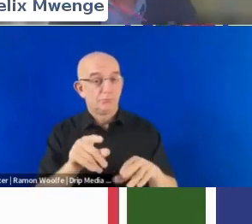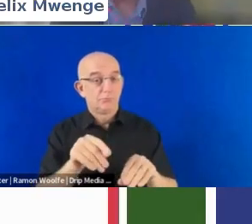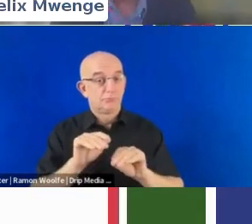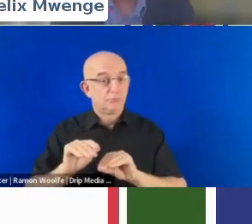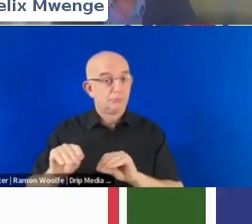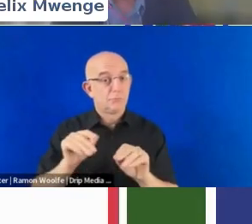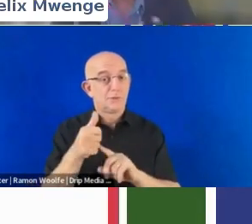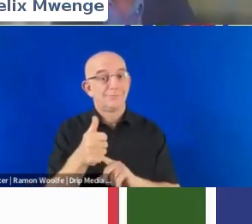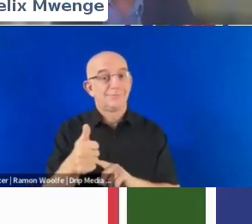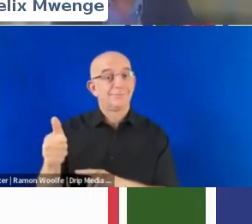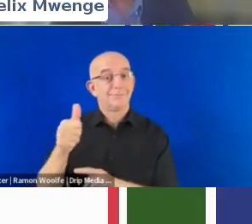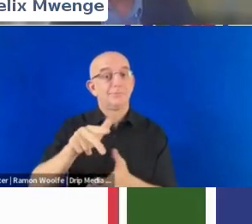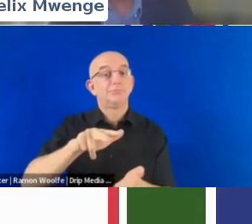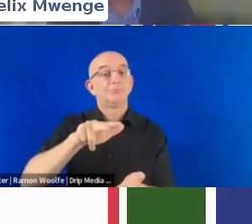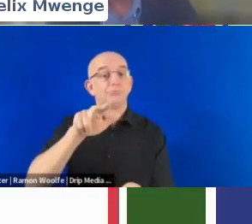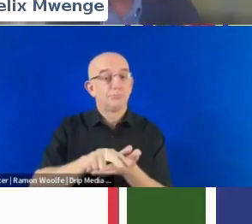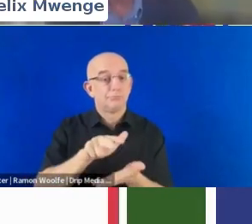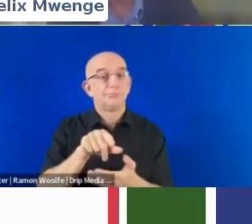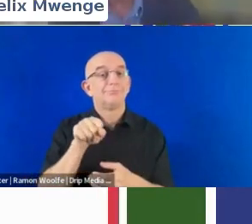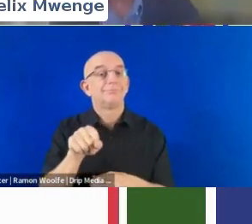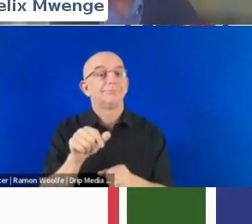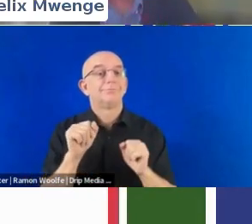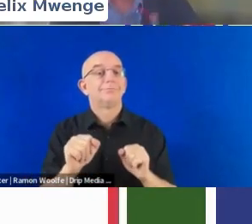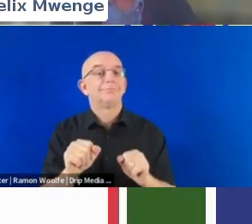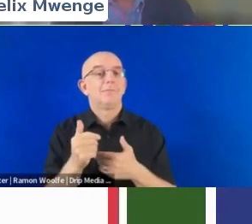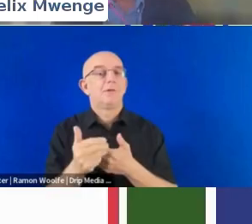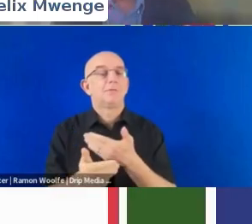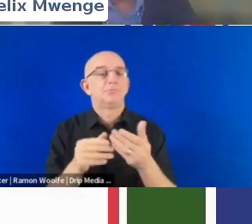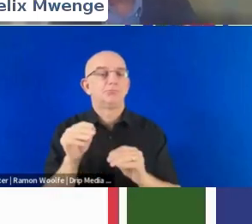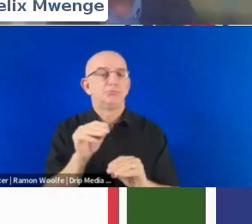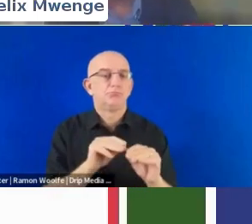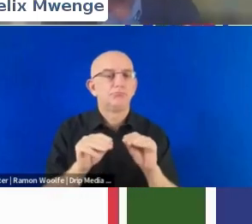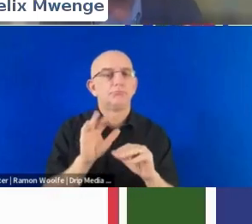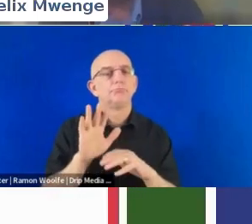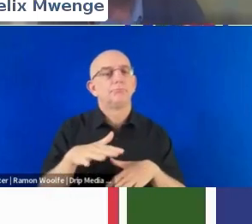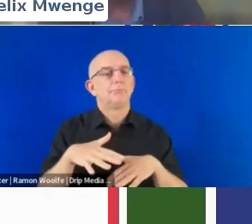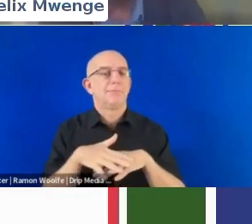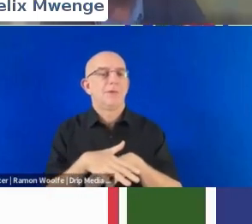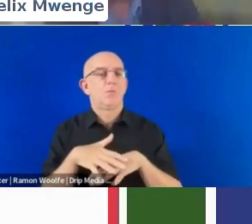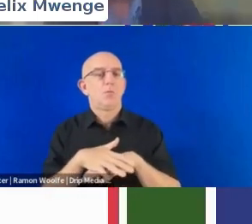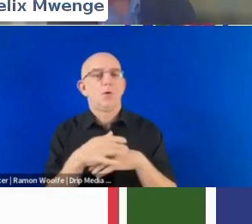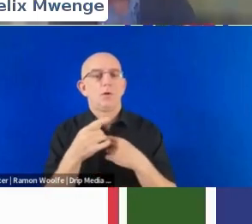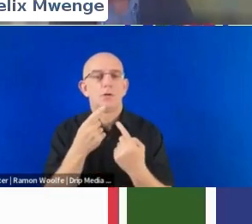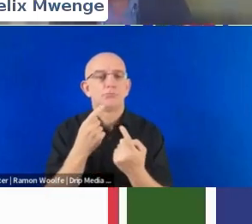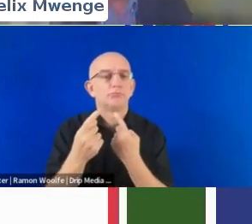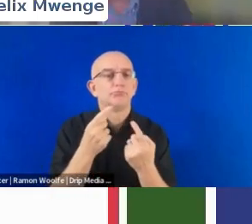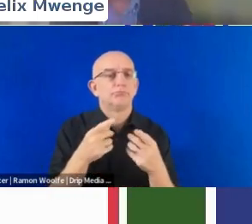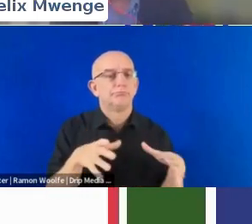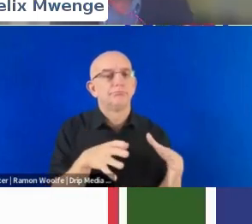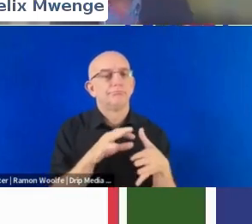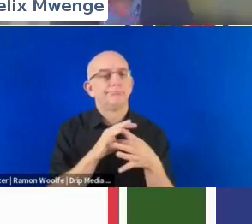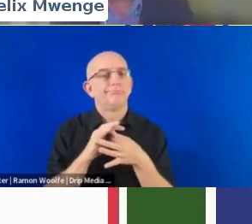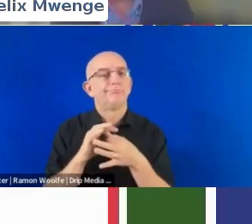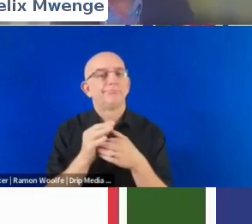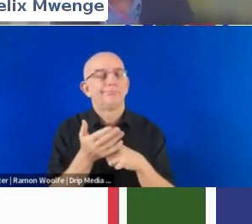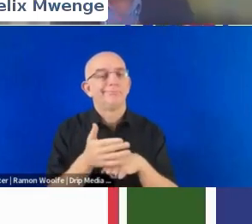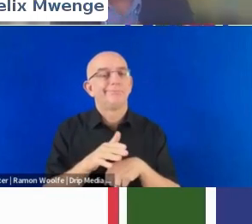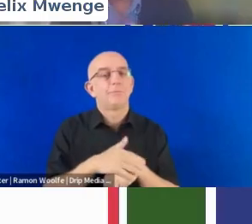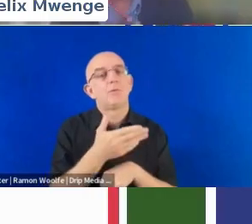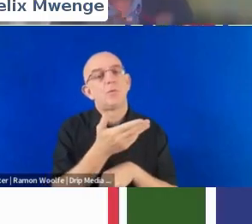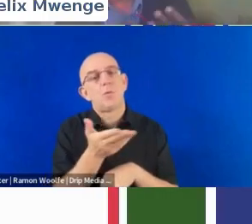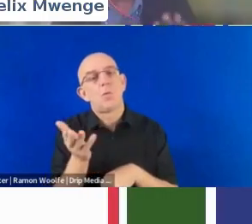of experts that we have trained to be able to undertake the training. Transform also has a